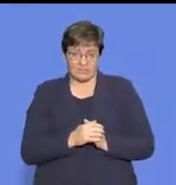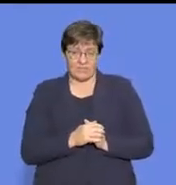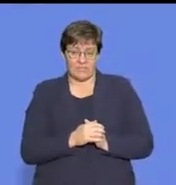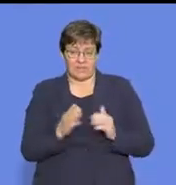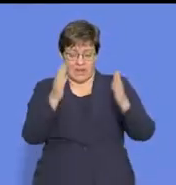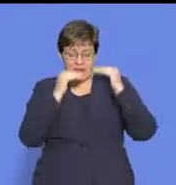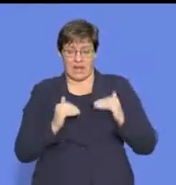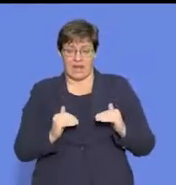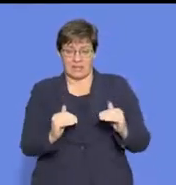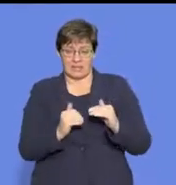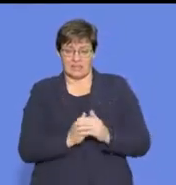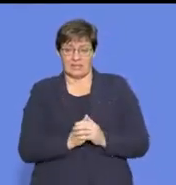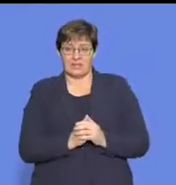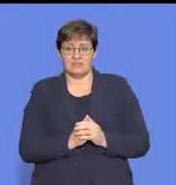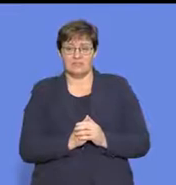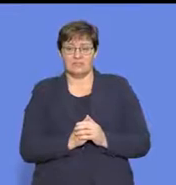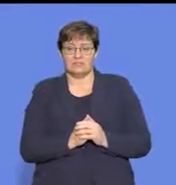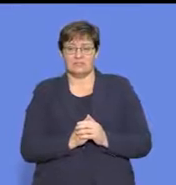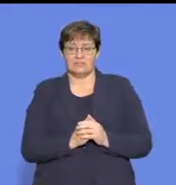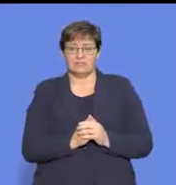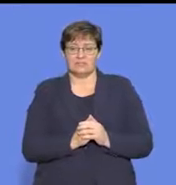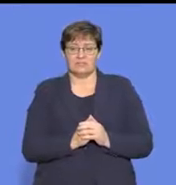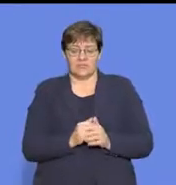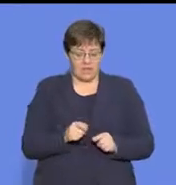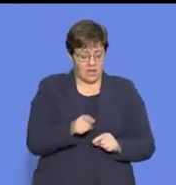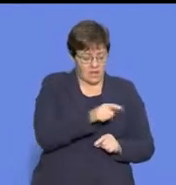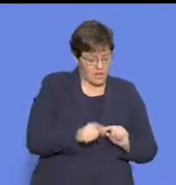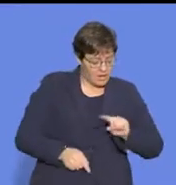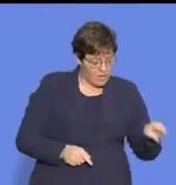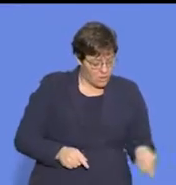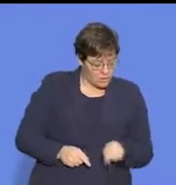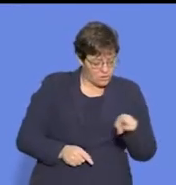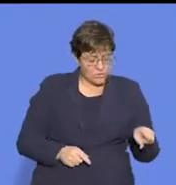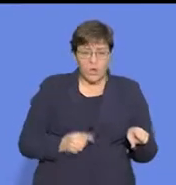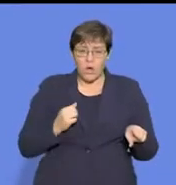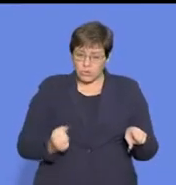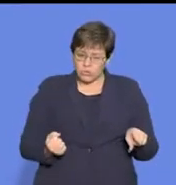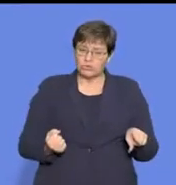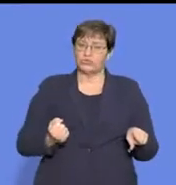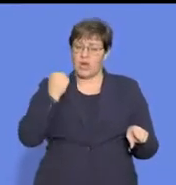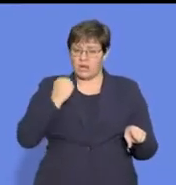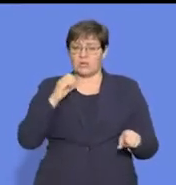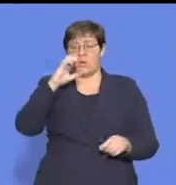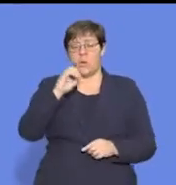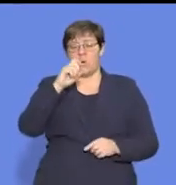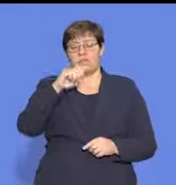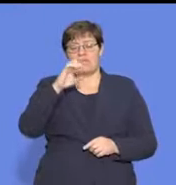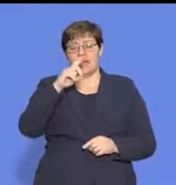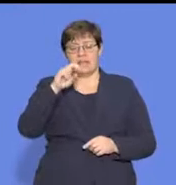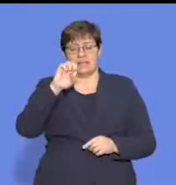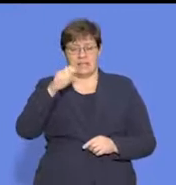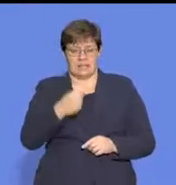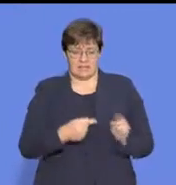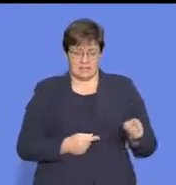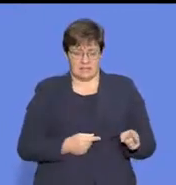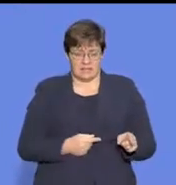And on the next slide, we'd recognize that this down here, fluorine, is the strongest